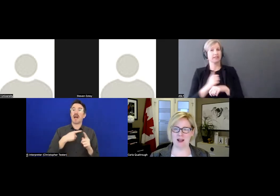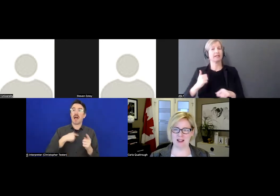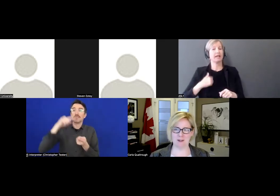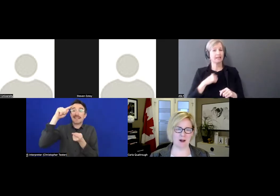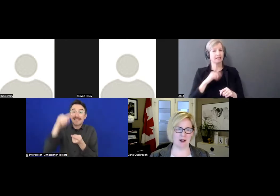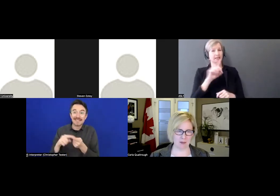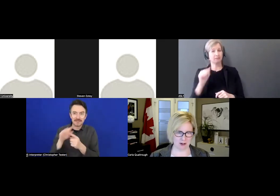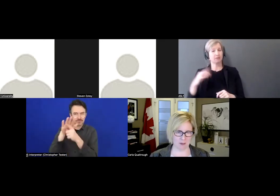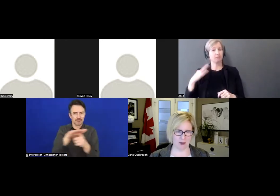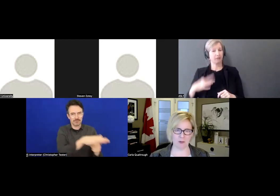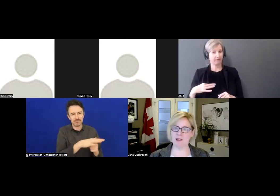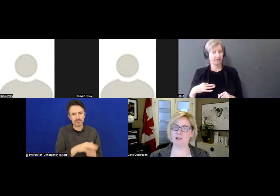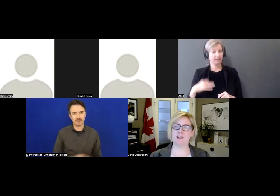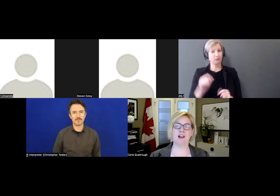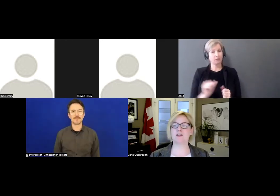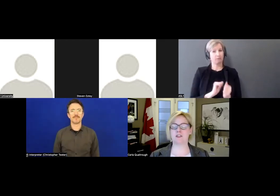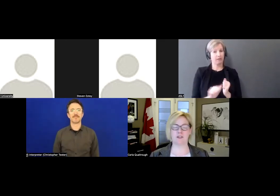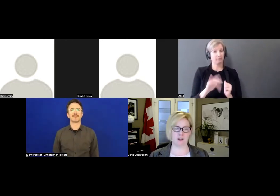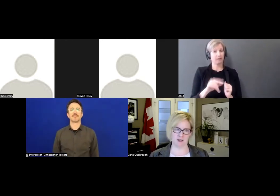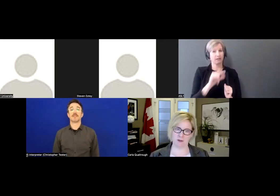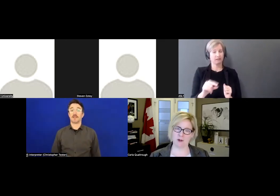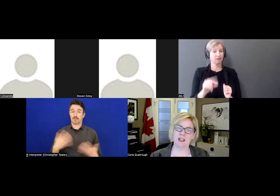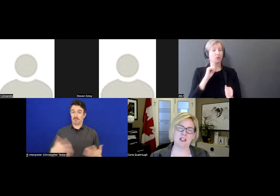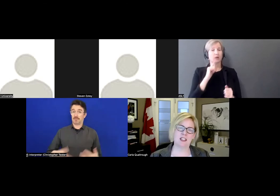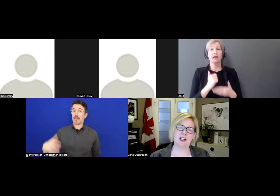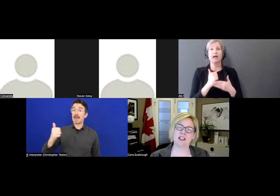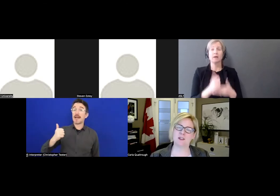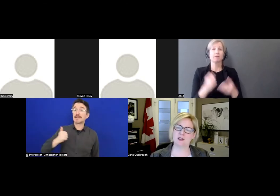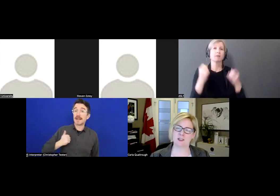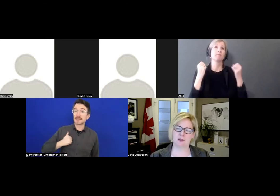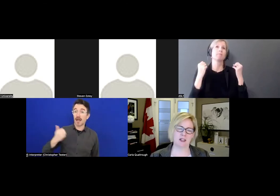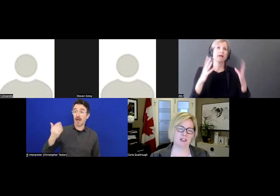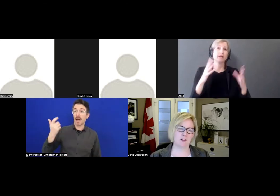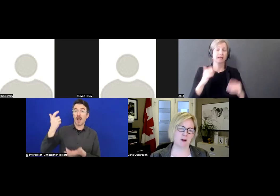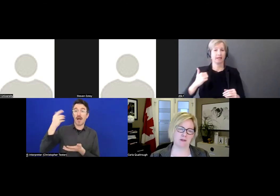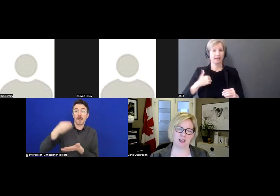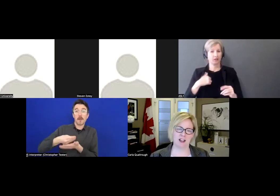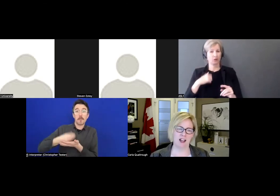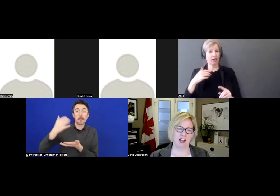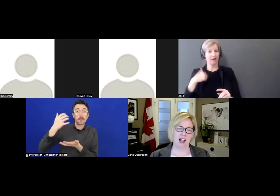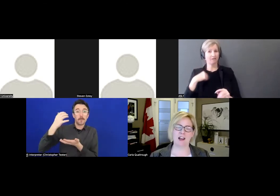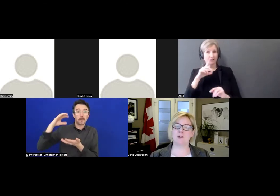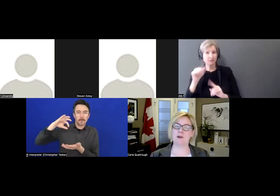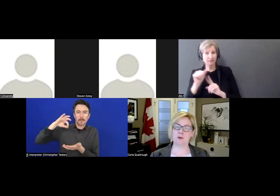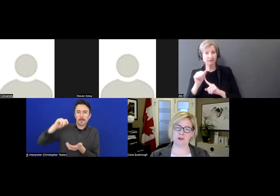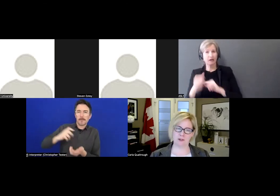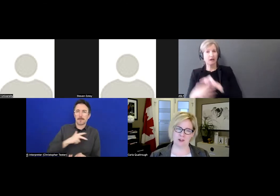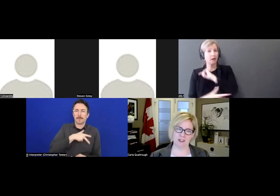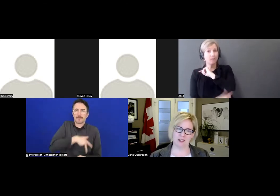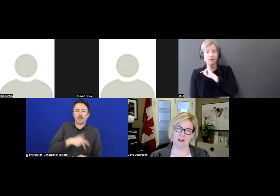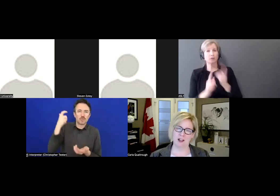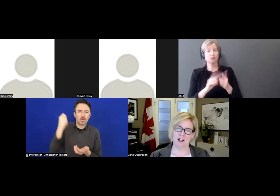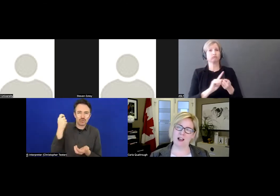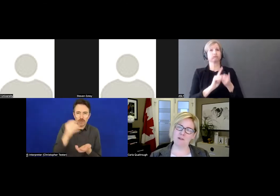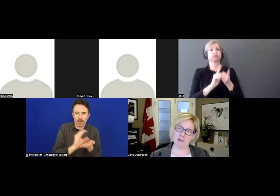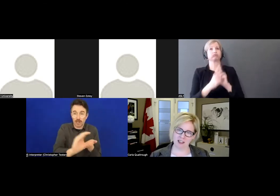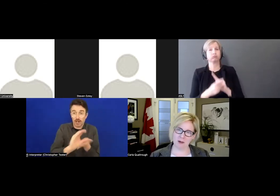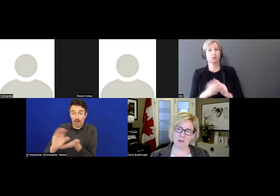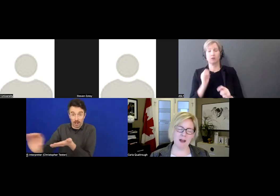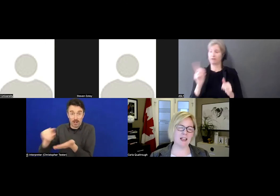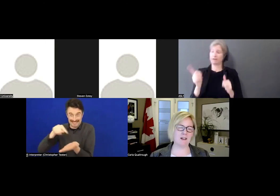if passed by our Parliament, would lift hundreds of thousands of working age Canadians with disabilities out of poverty, and it would be a world first.